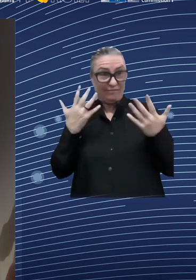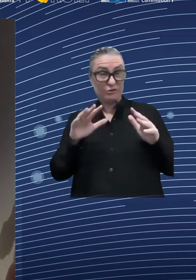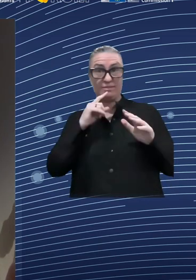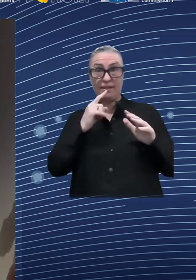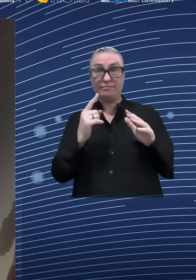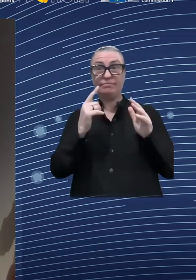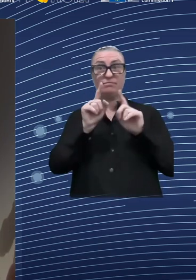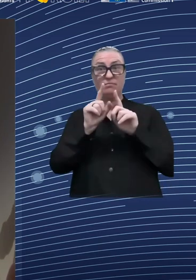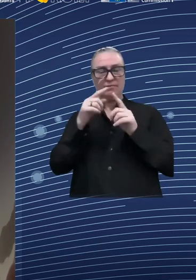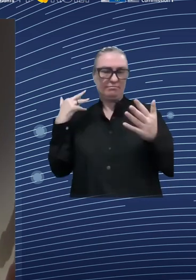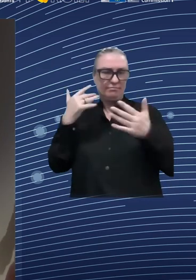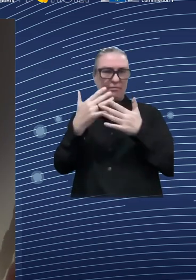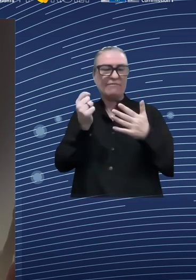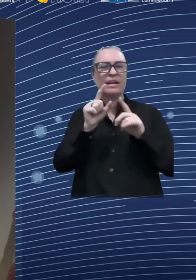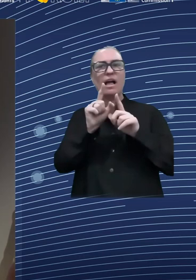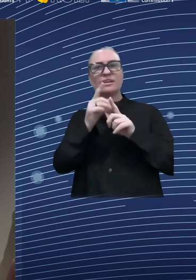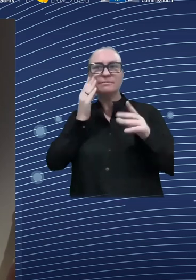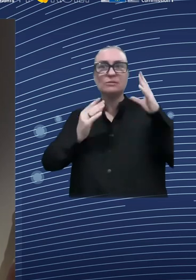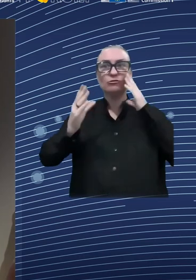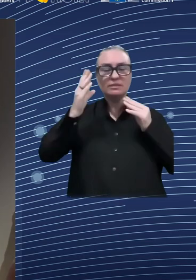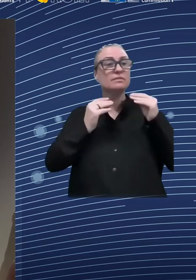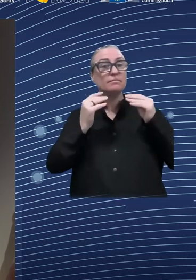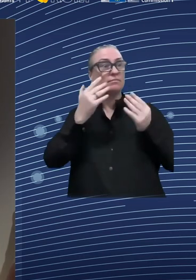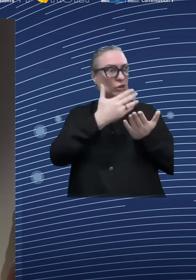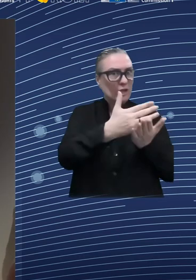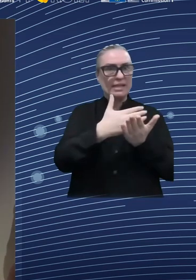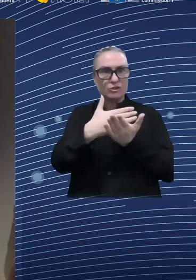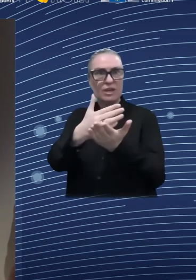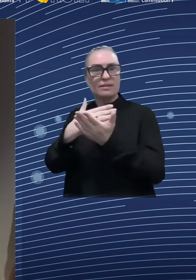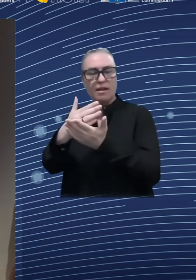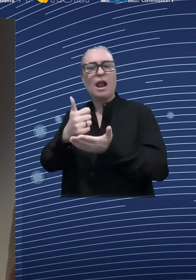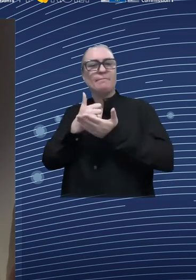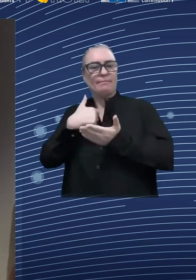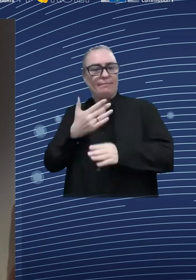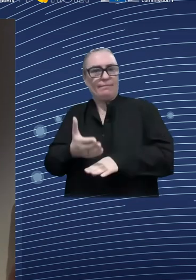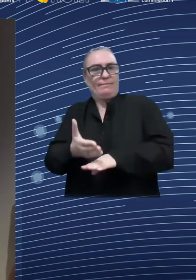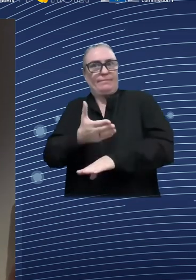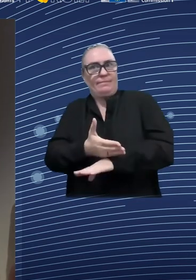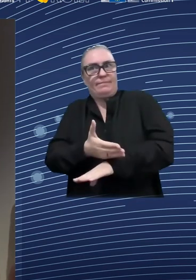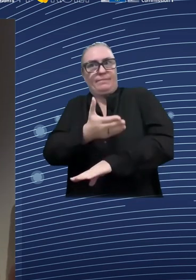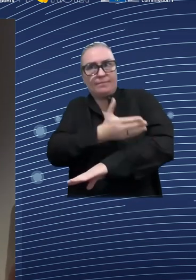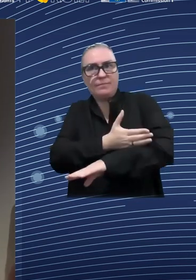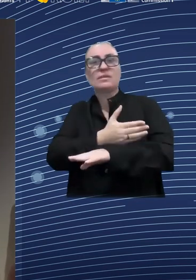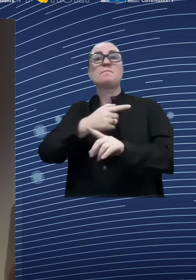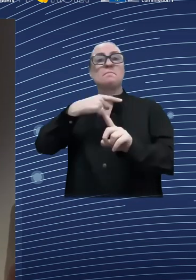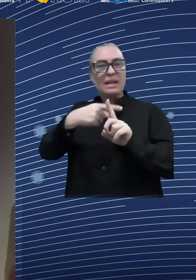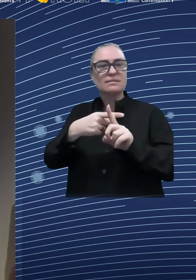and we still need it, especially in those times when lots of things are changing so fast, and we have no